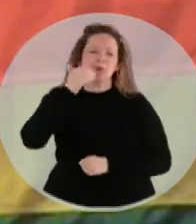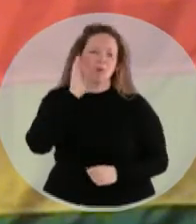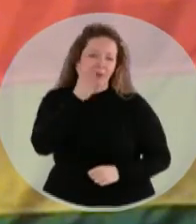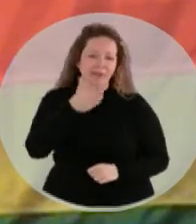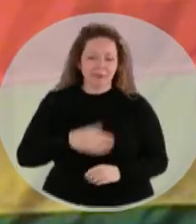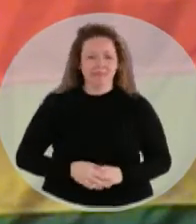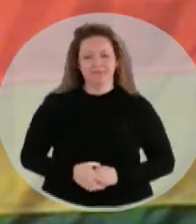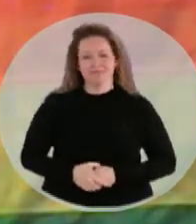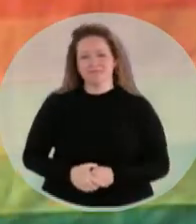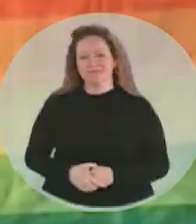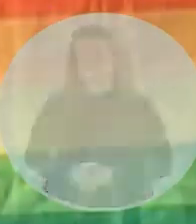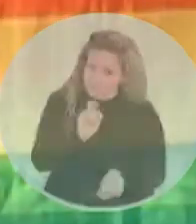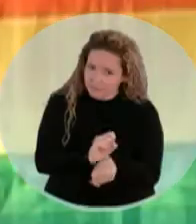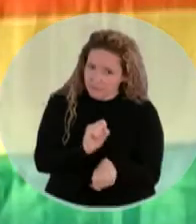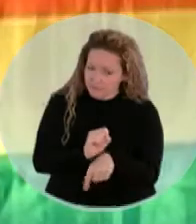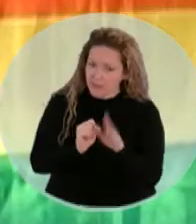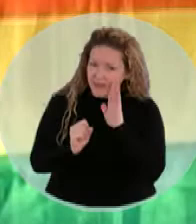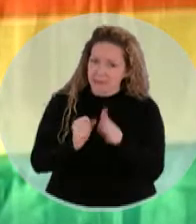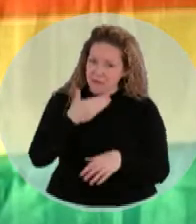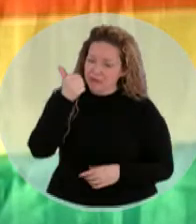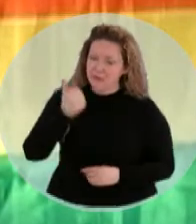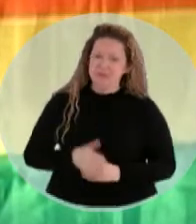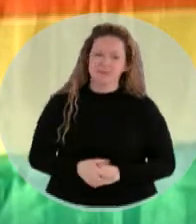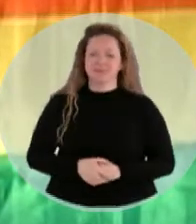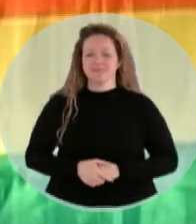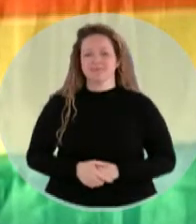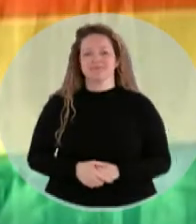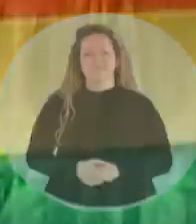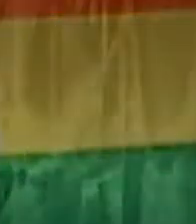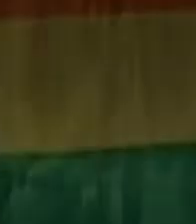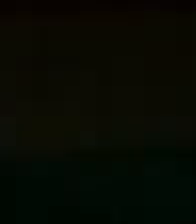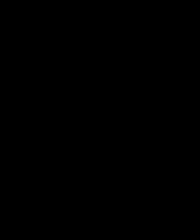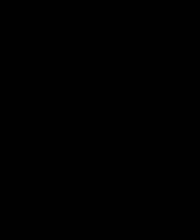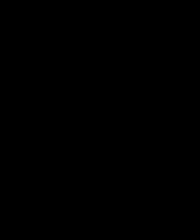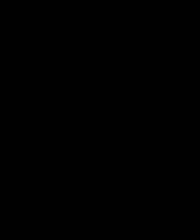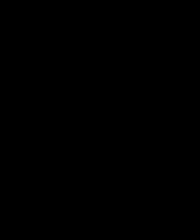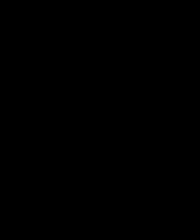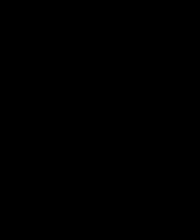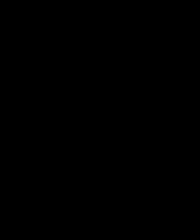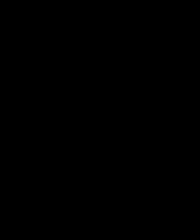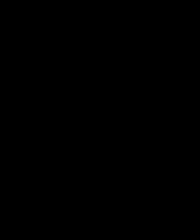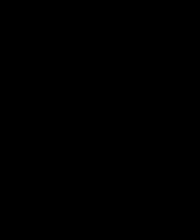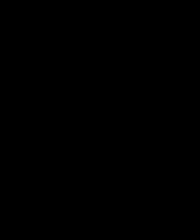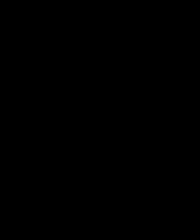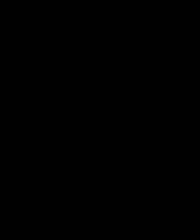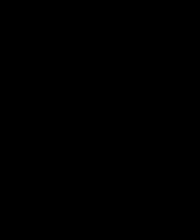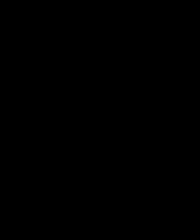work on it, it gets better. It does get better. It does.